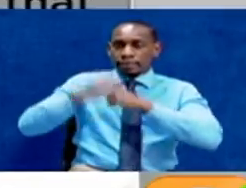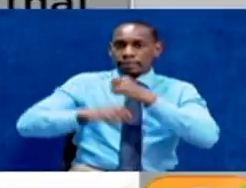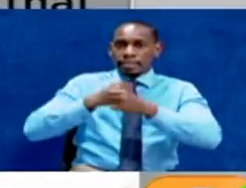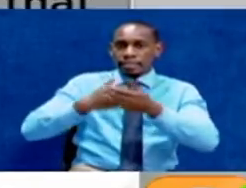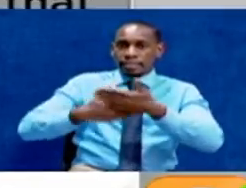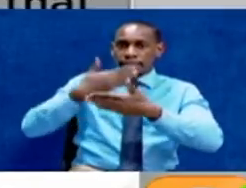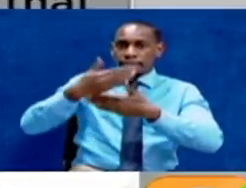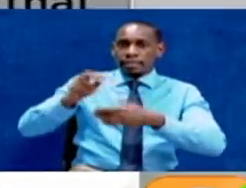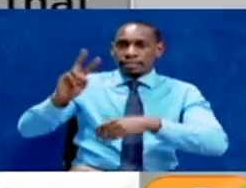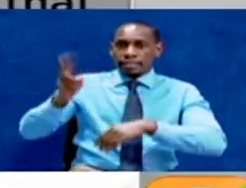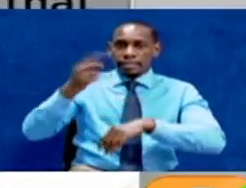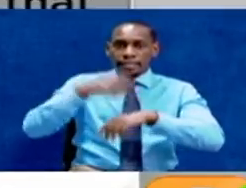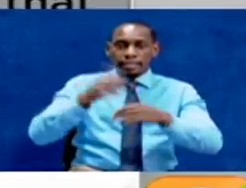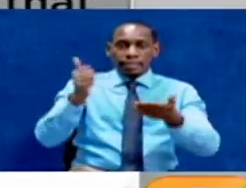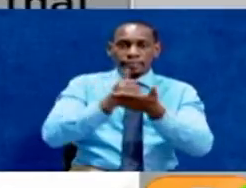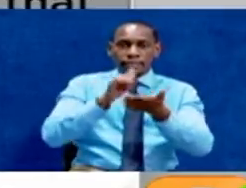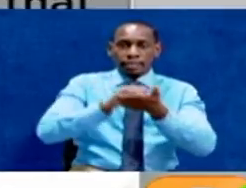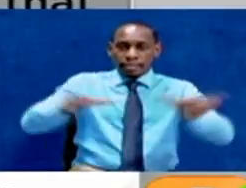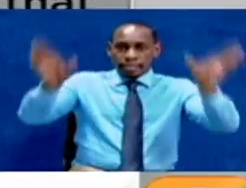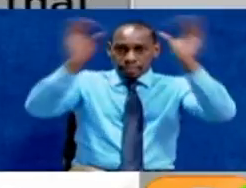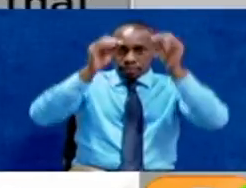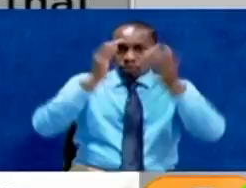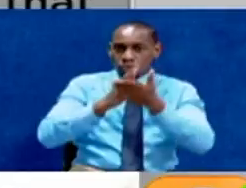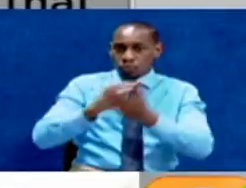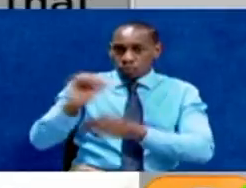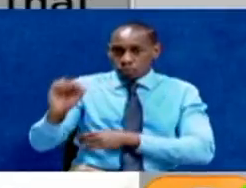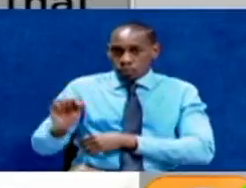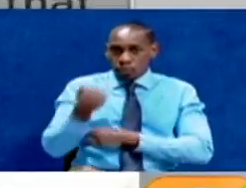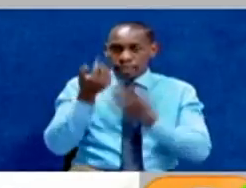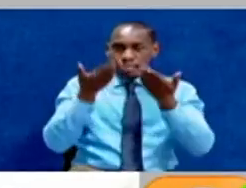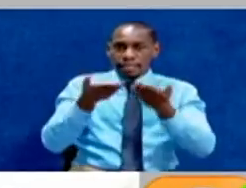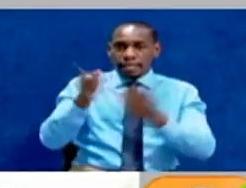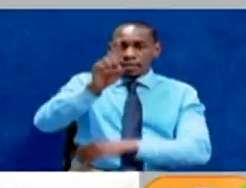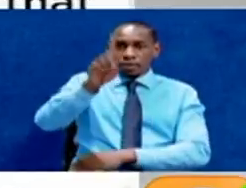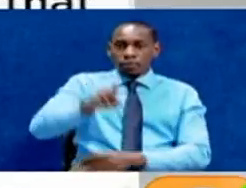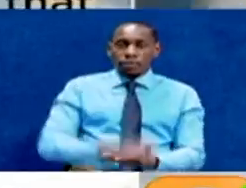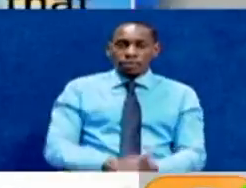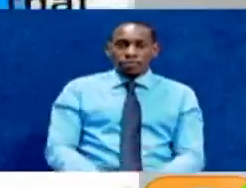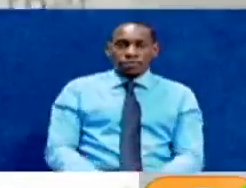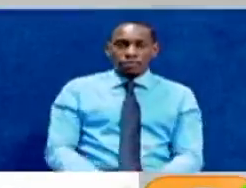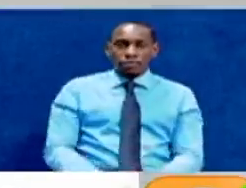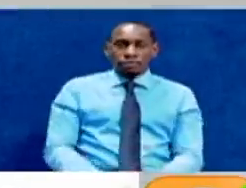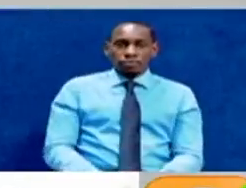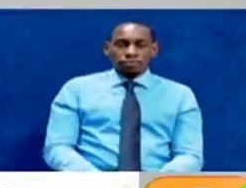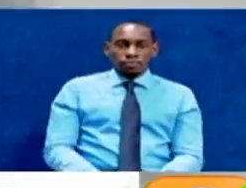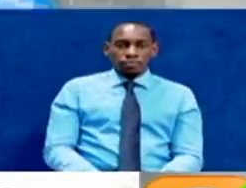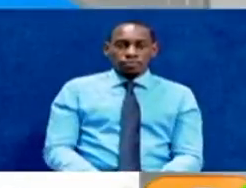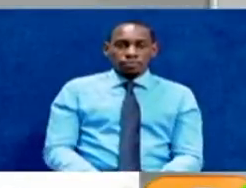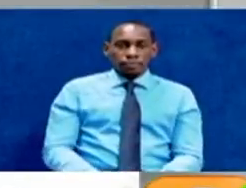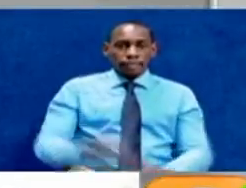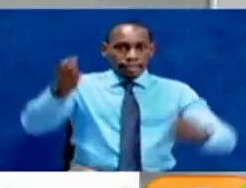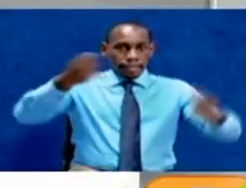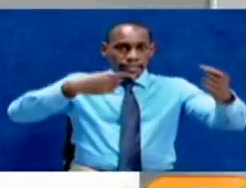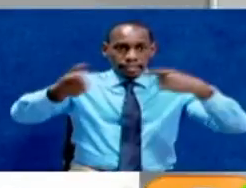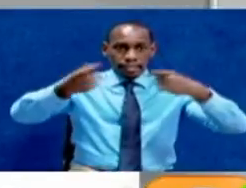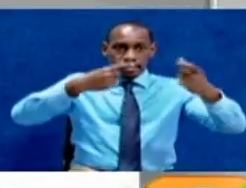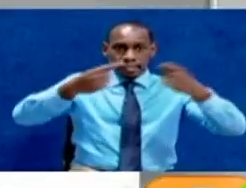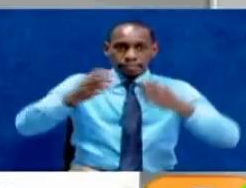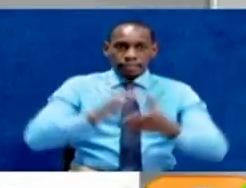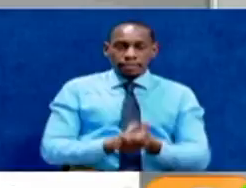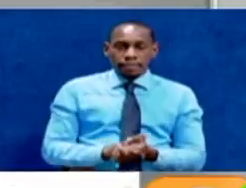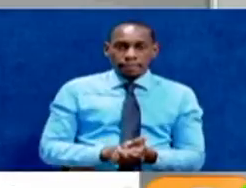time in office. Is it that the executive has just woken up now? Okay, I think we have some SMSs. Yes, we